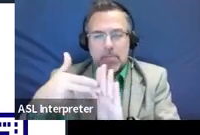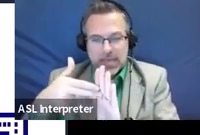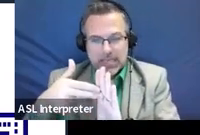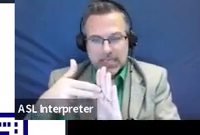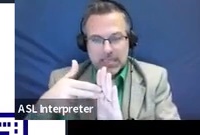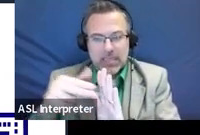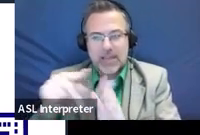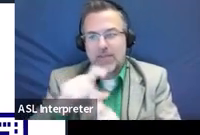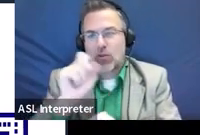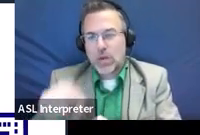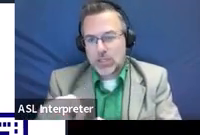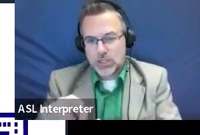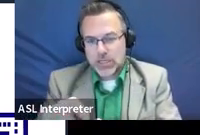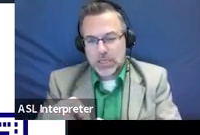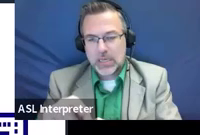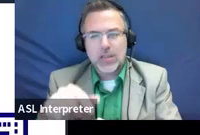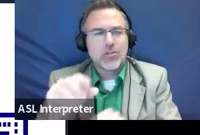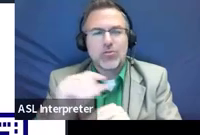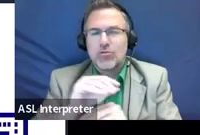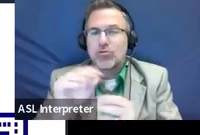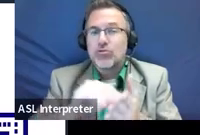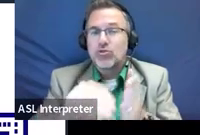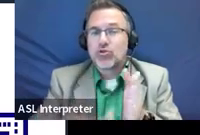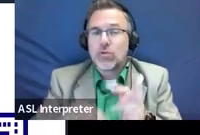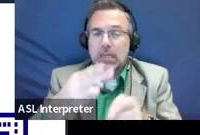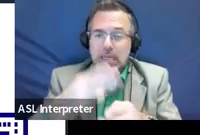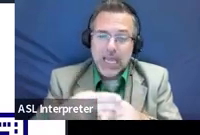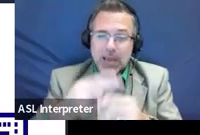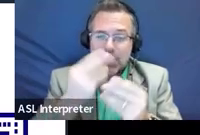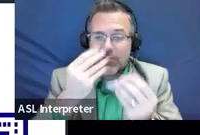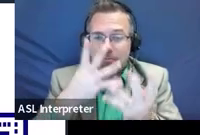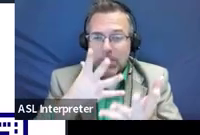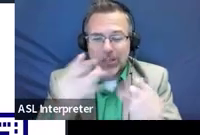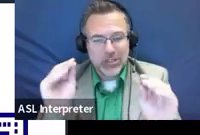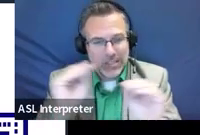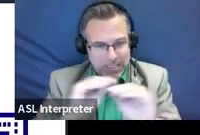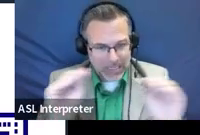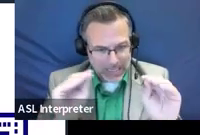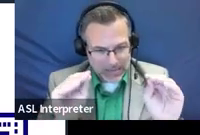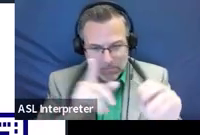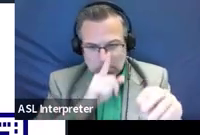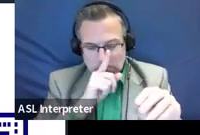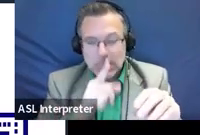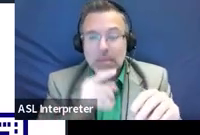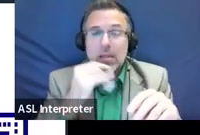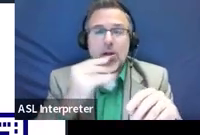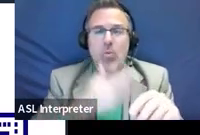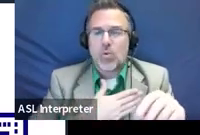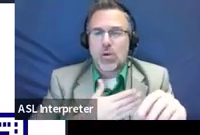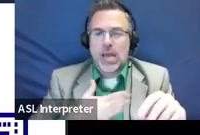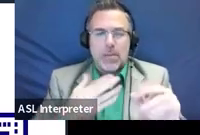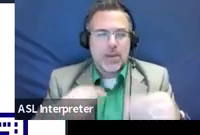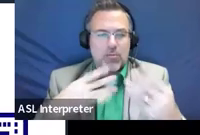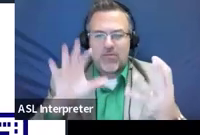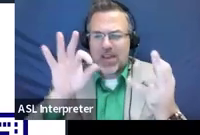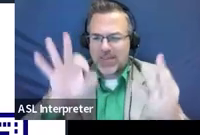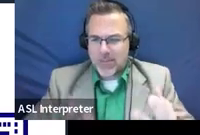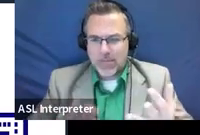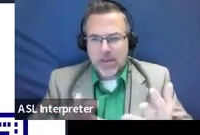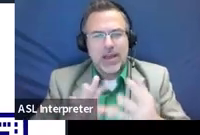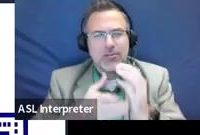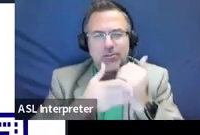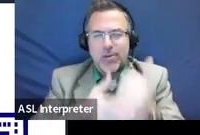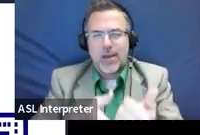as a hypothetical with no student information. And we are happy to give you feedback. We give feedback around goals